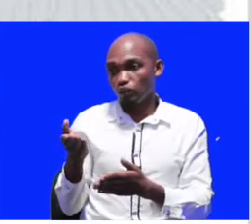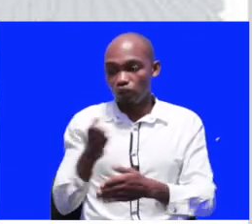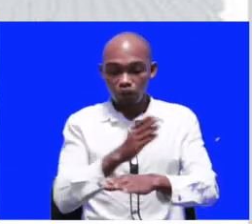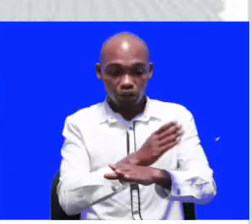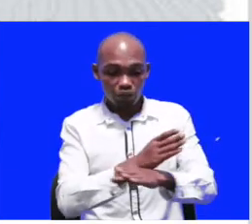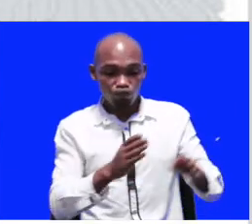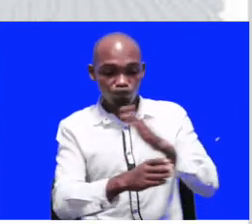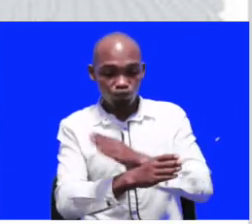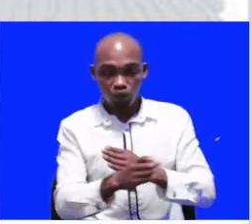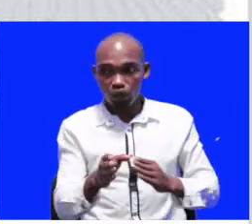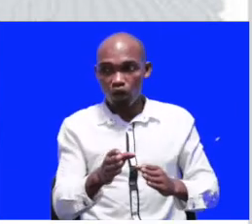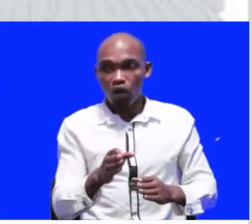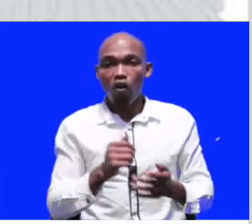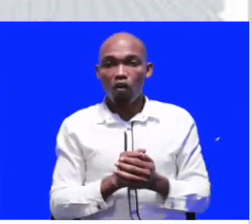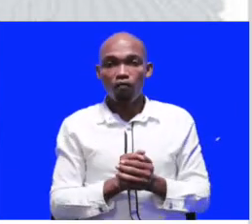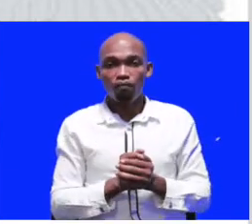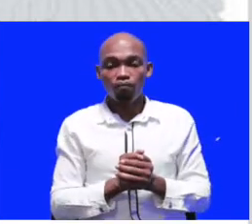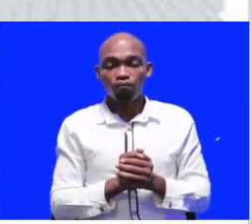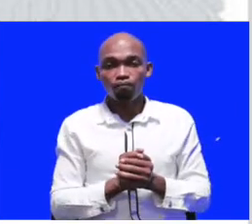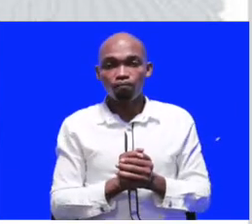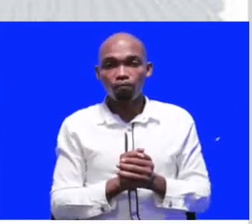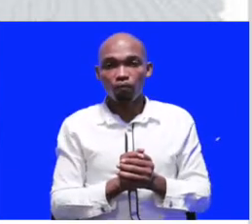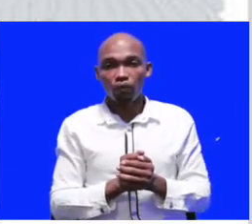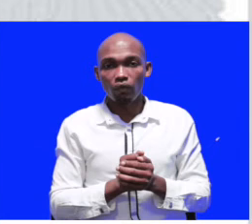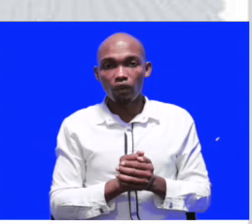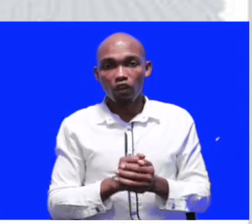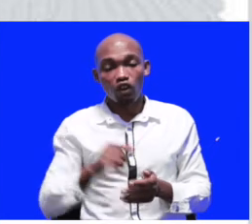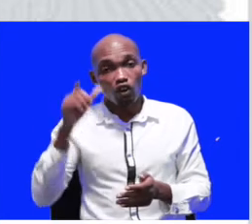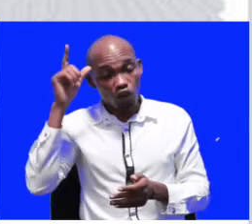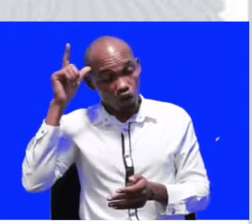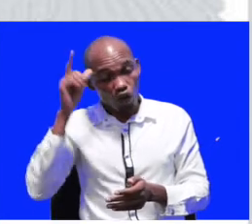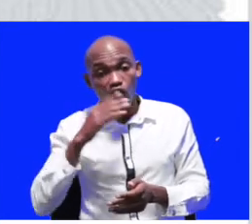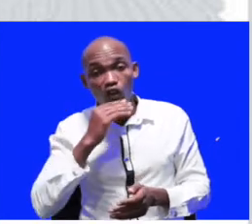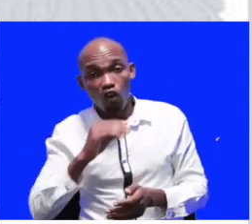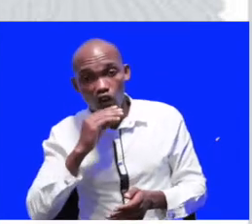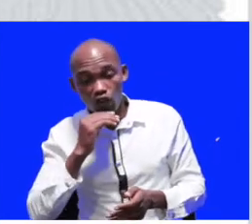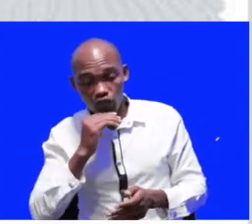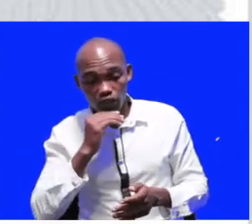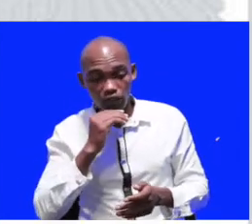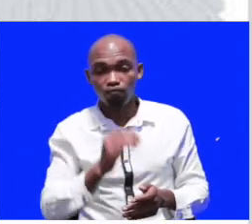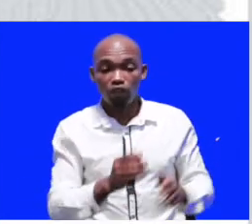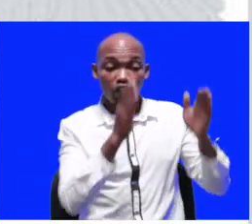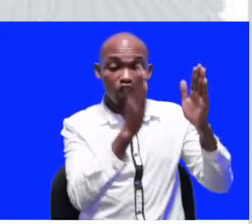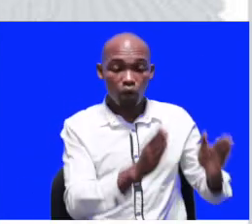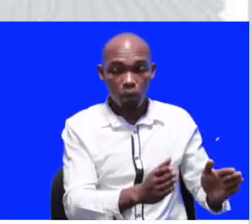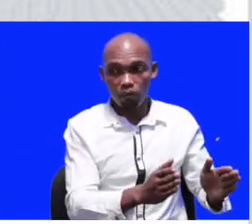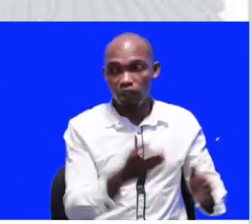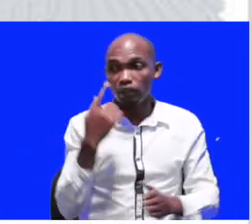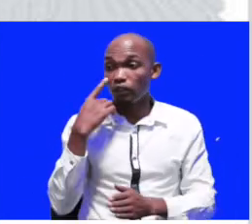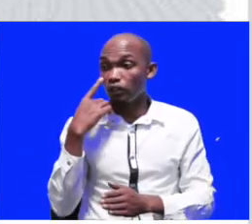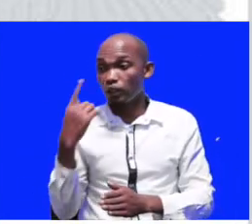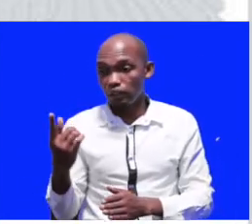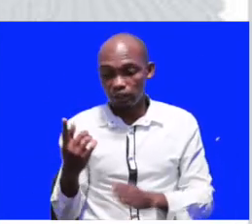beings, goats, and wings of birds are used for different purposes, but they have a basic design